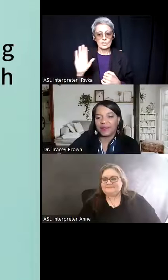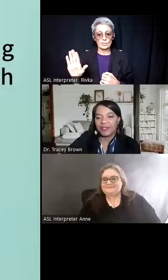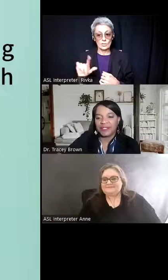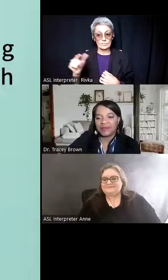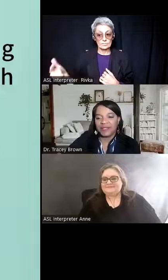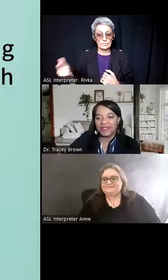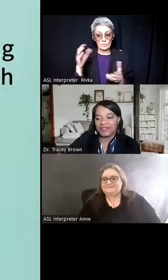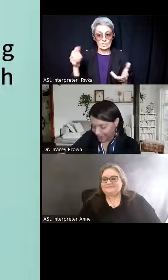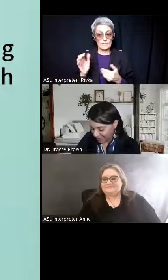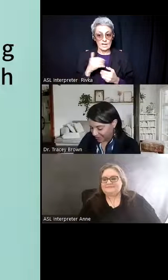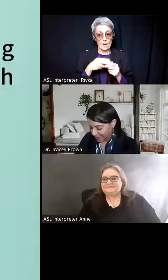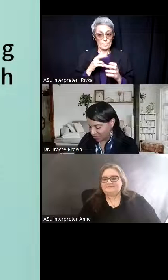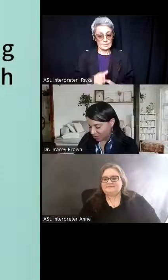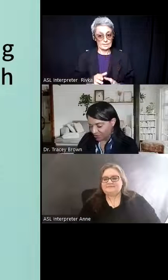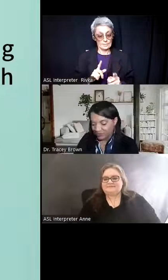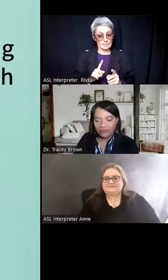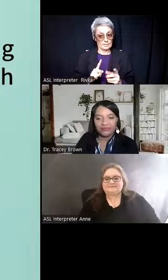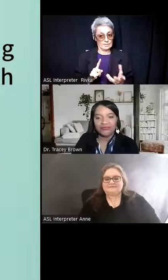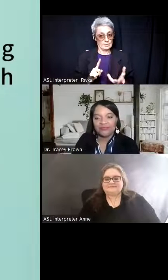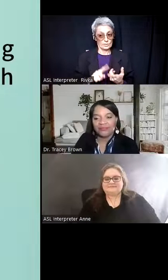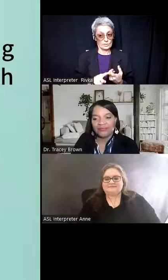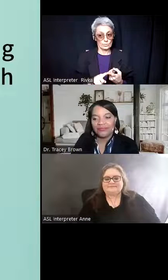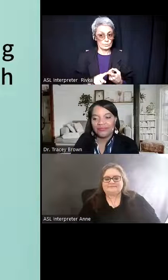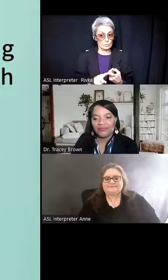our participants to